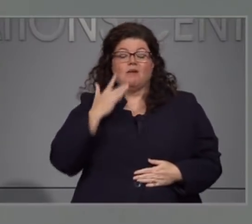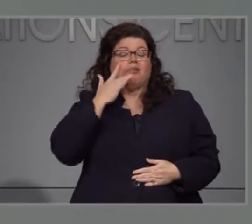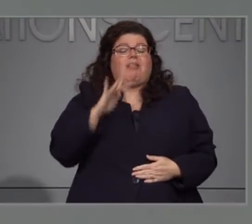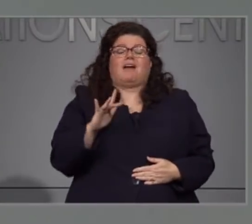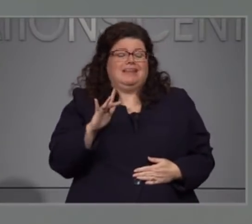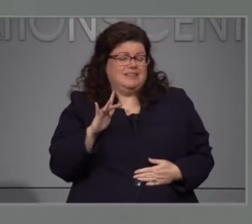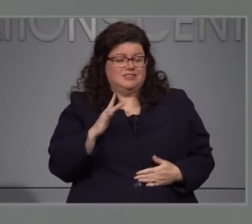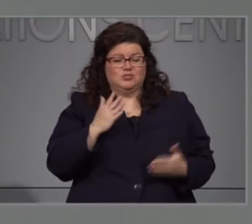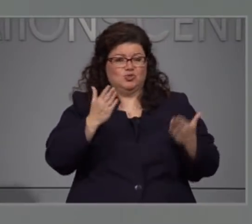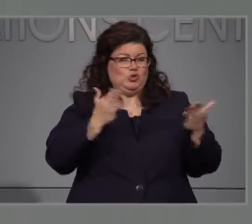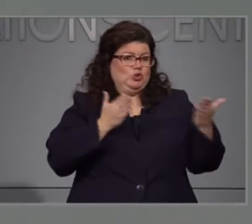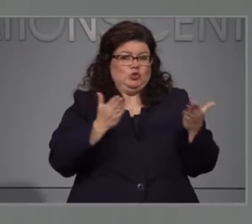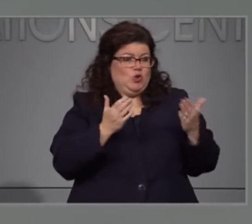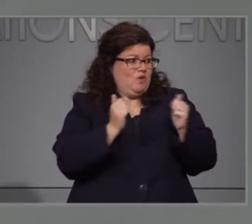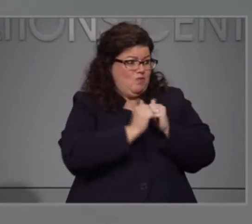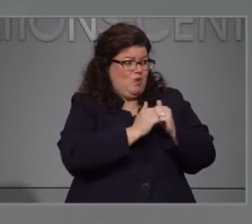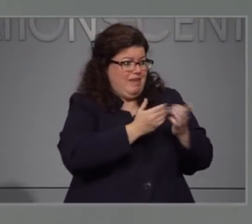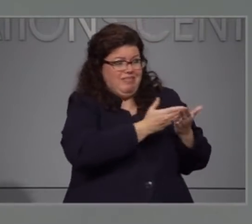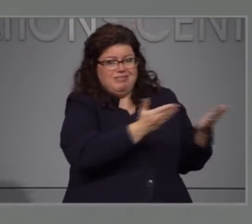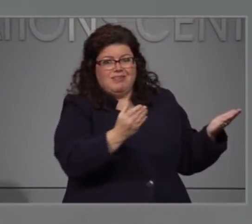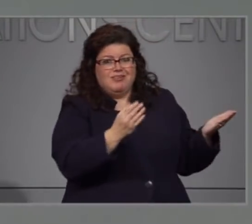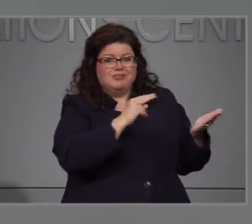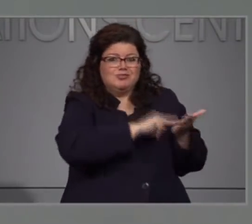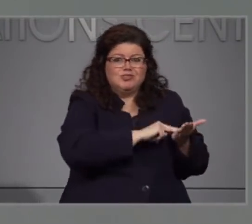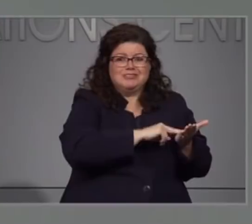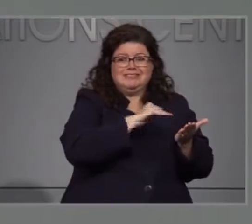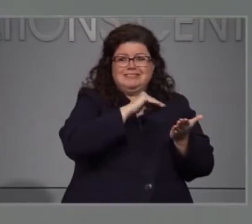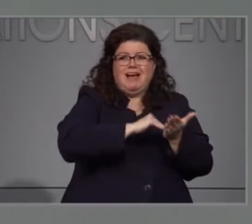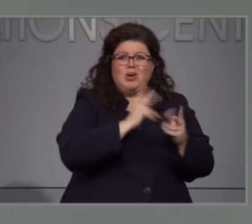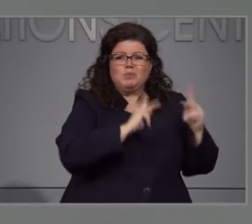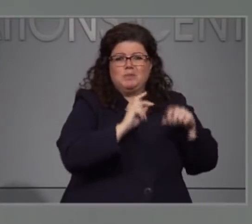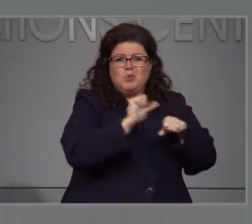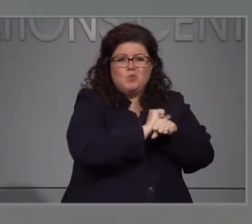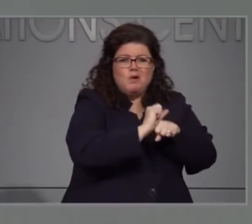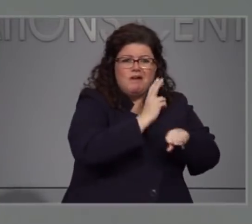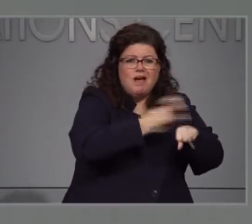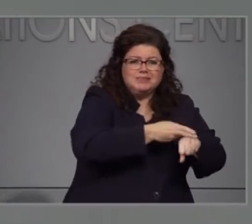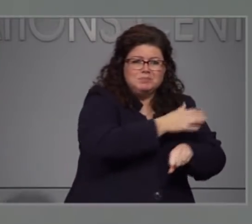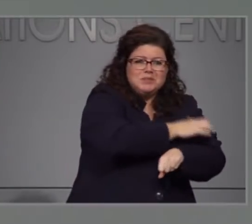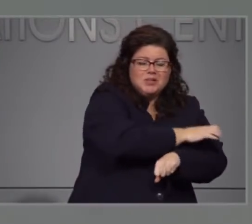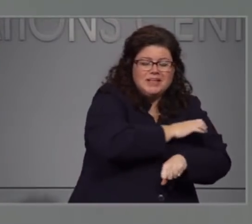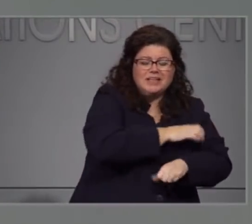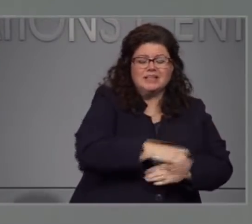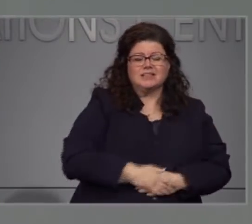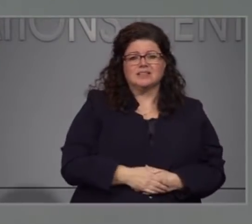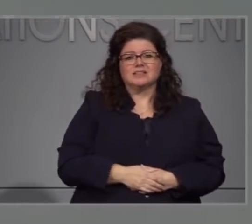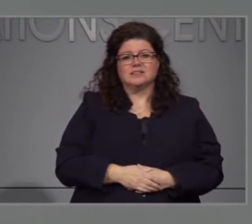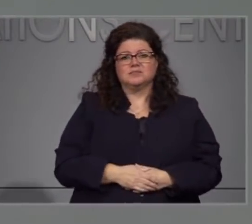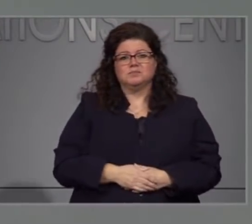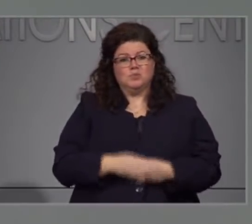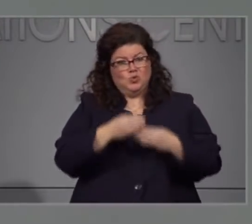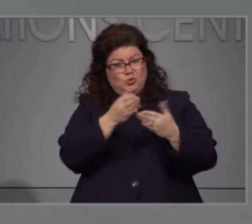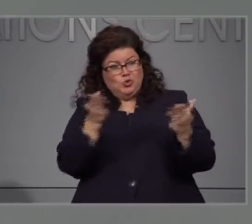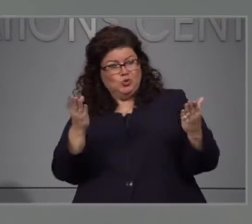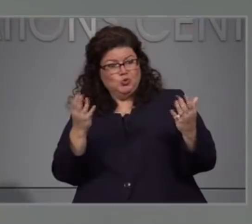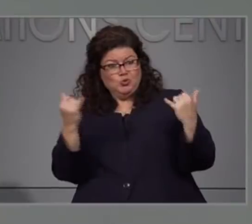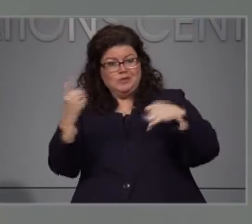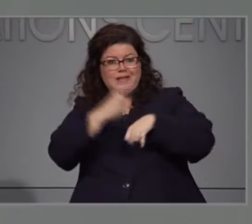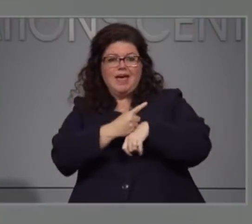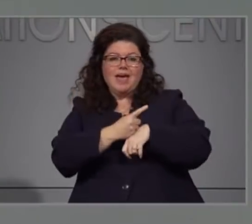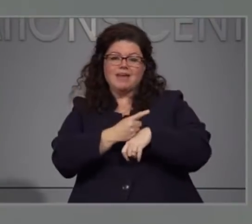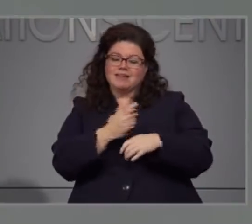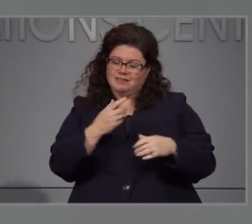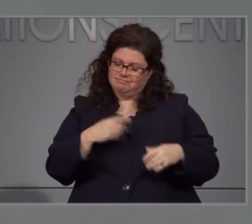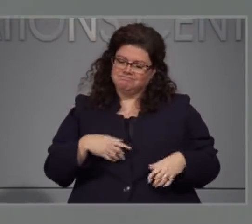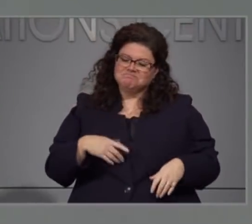serve with truly amazing people, all of whom, those of you watching this right now, would be equally proud to